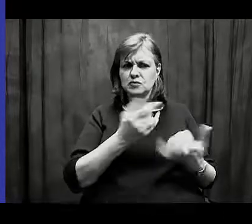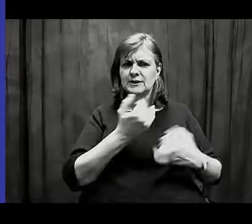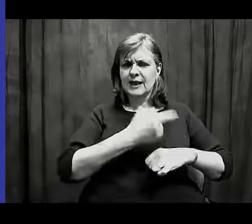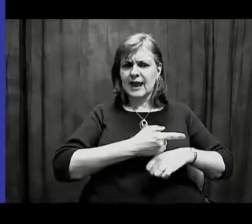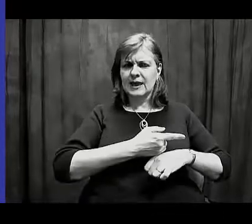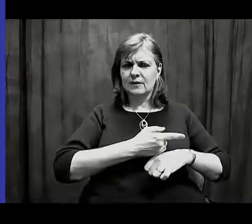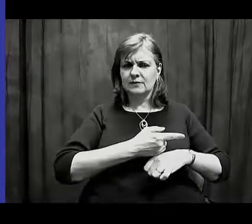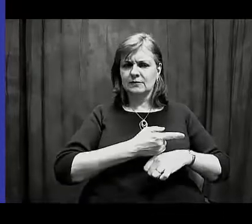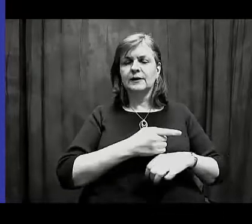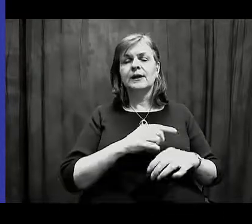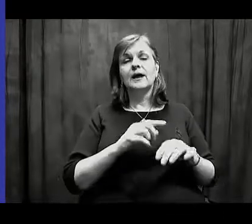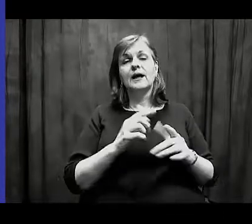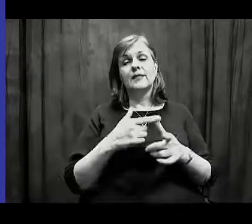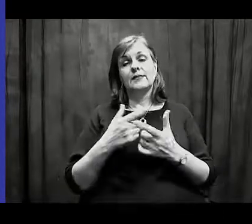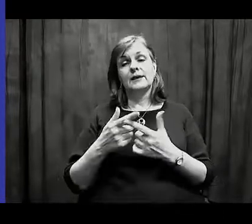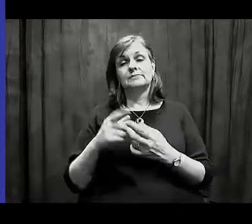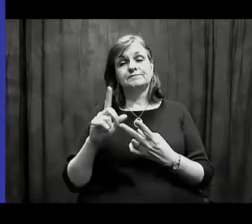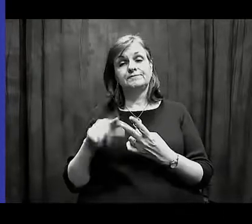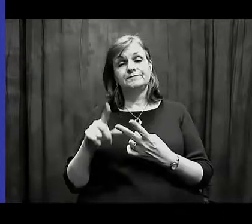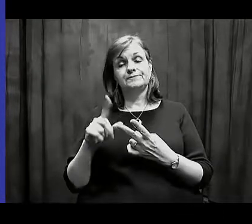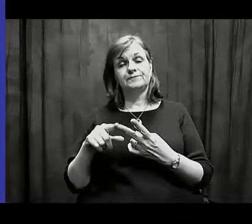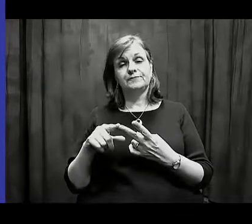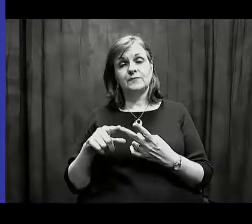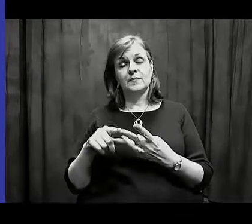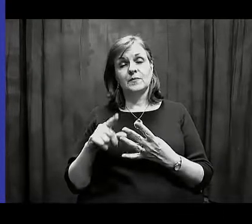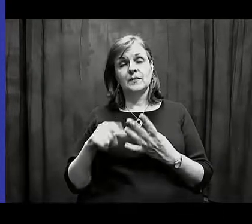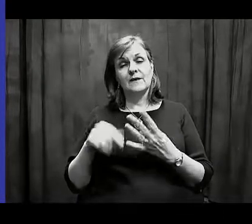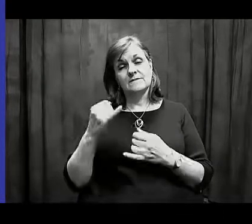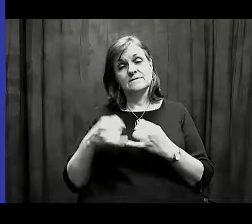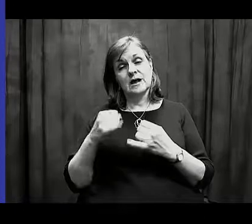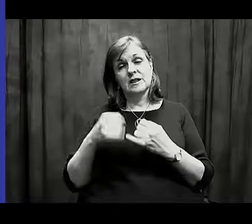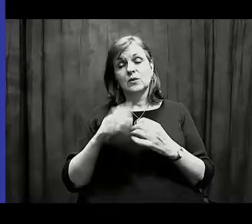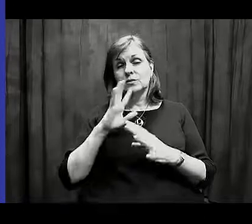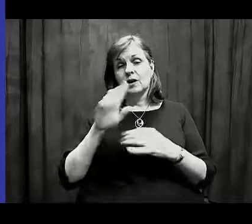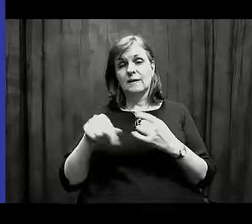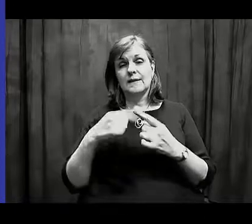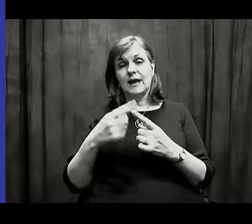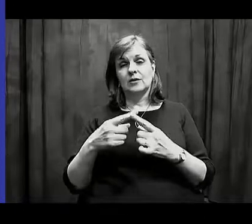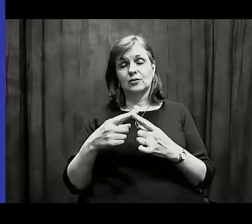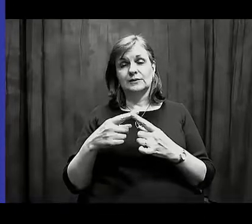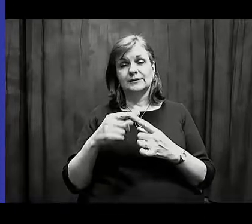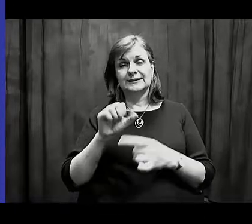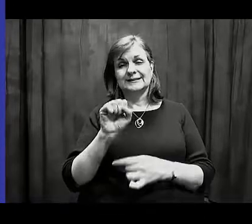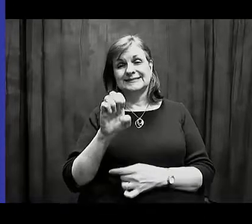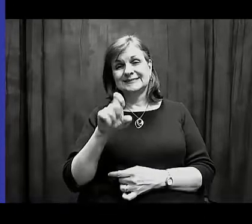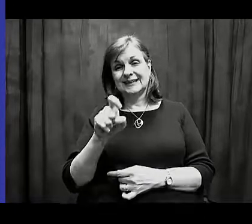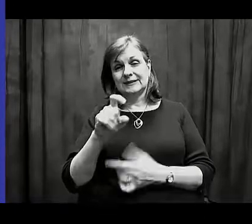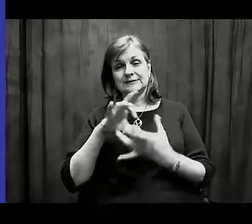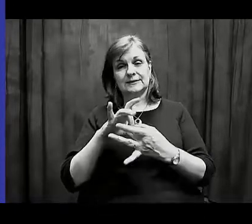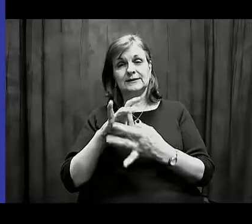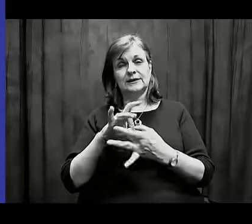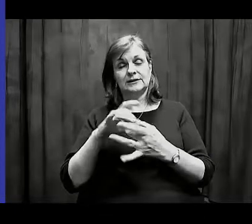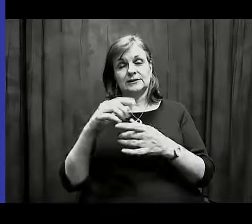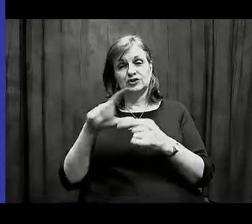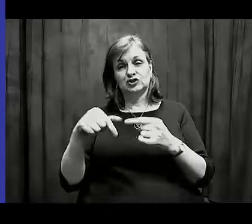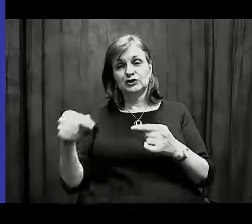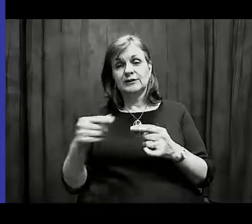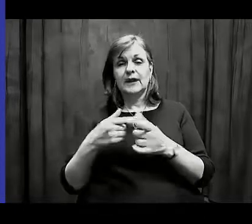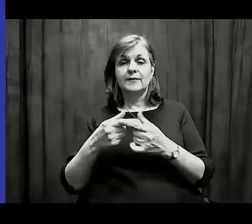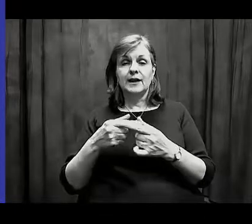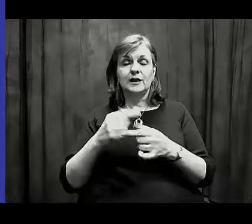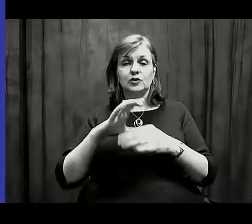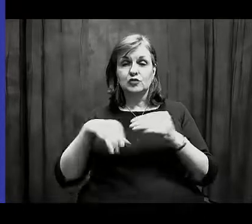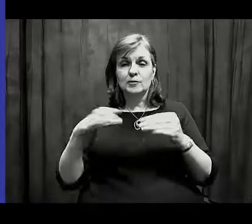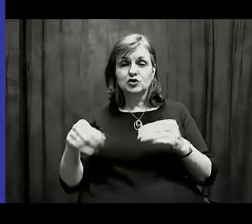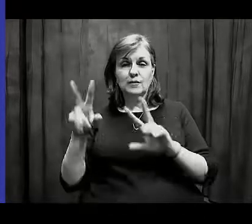with that still hold today without that knowledge. And then finally we'll get into some specific sex-linked